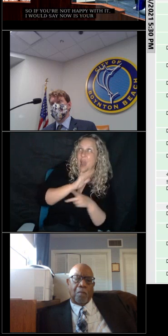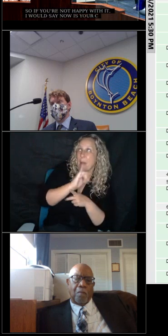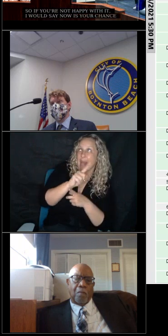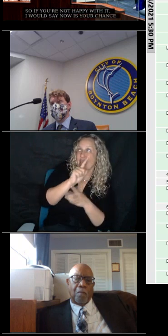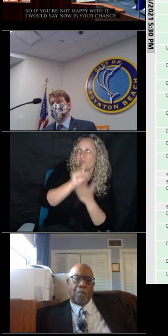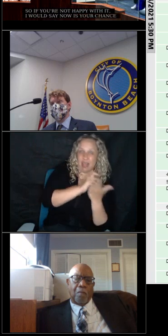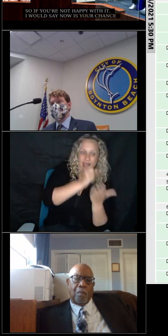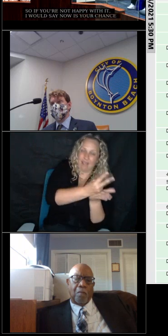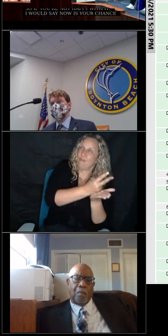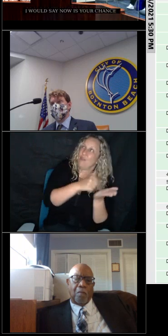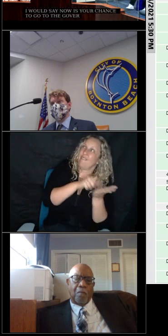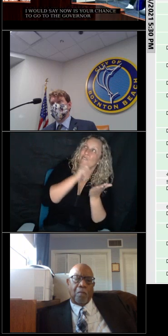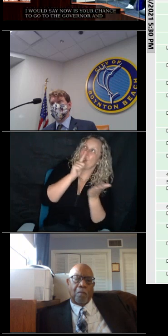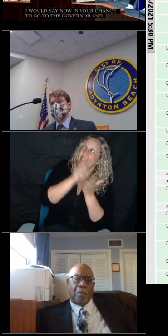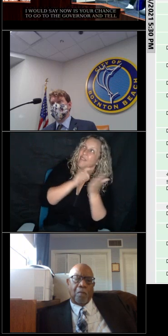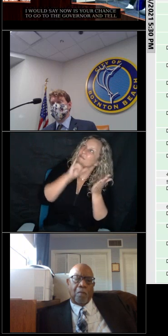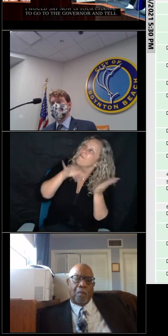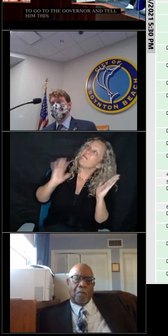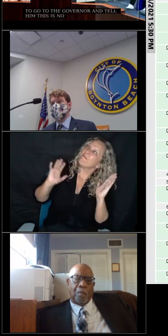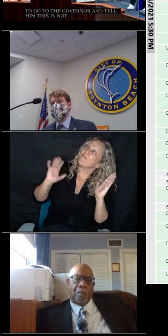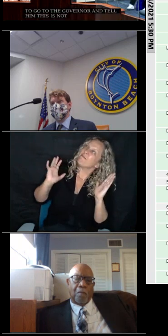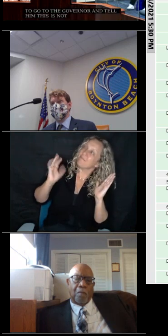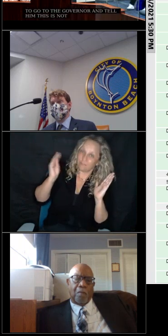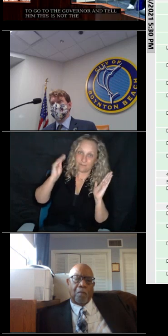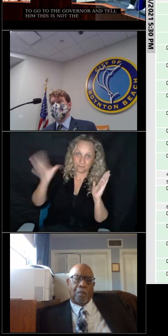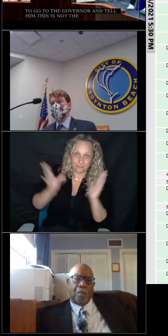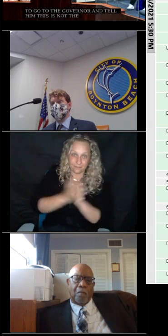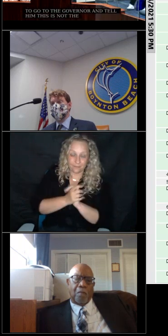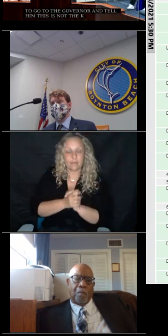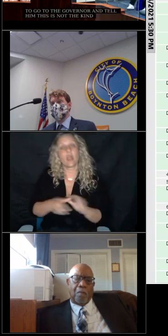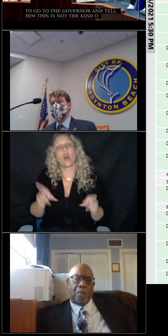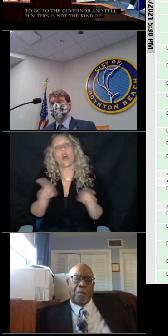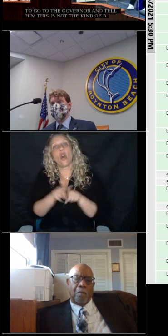signing in the legislature. We also